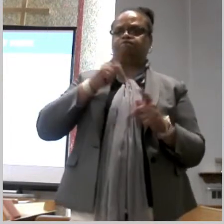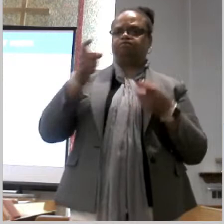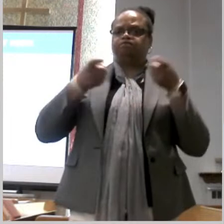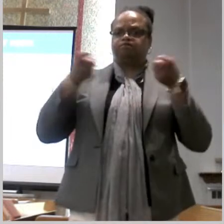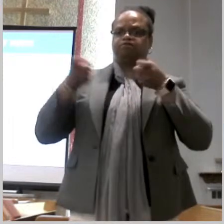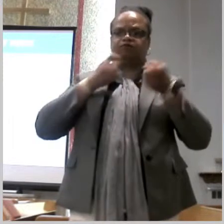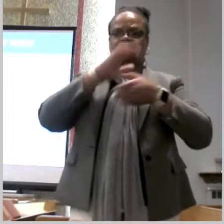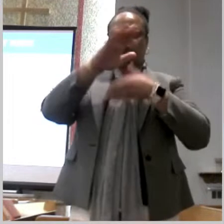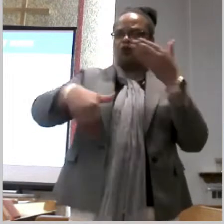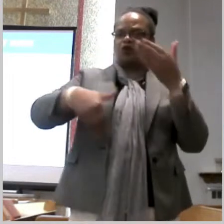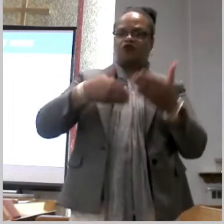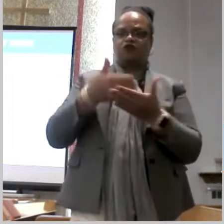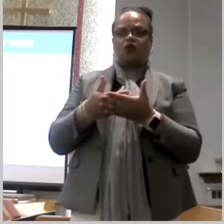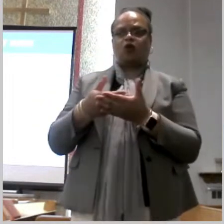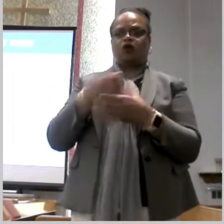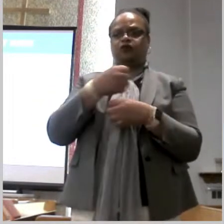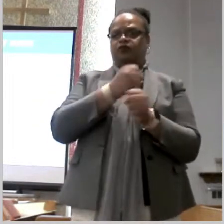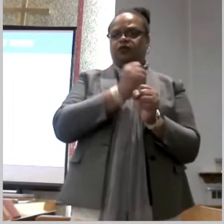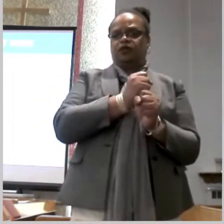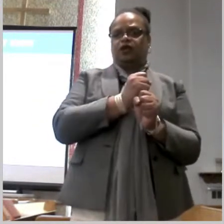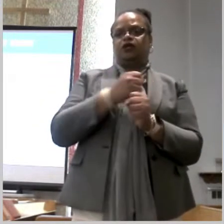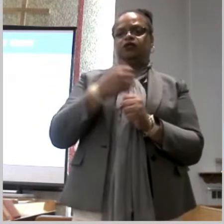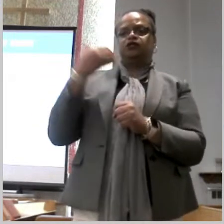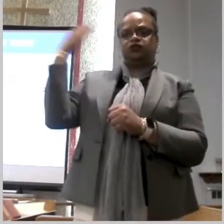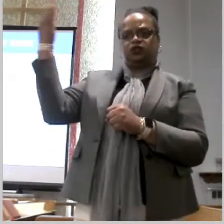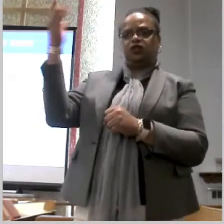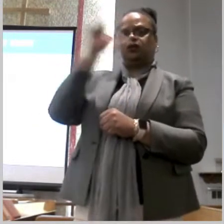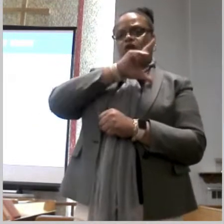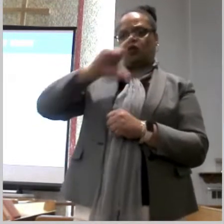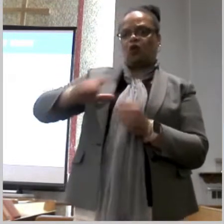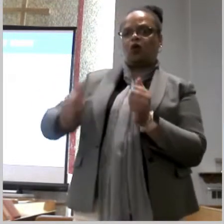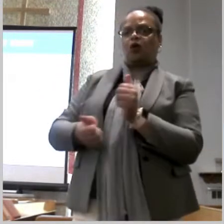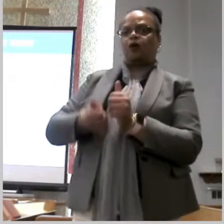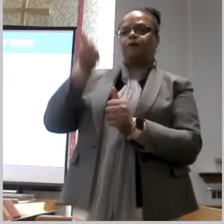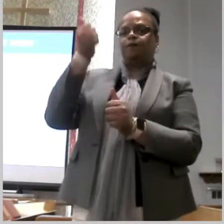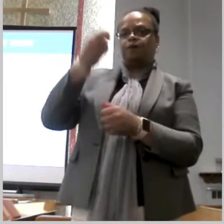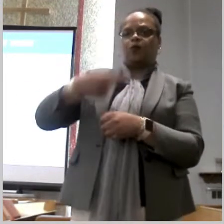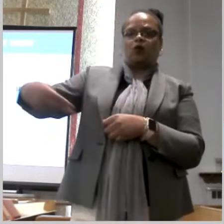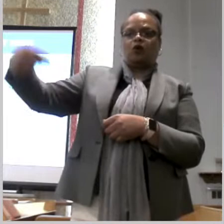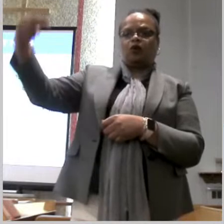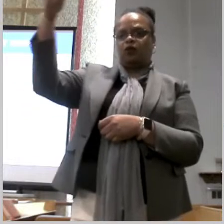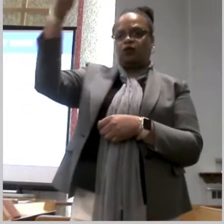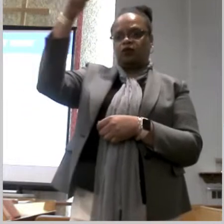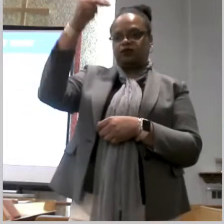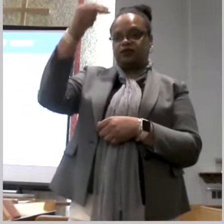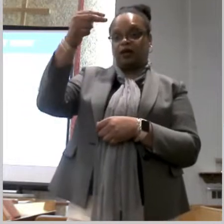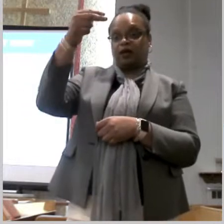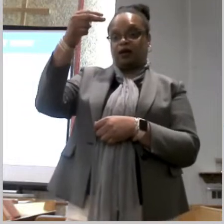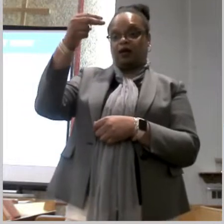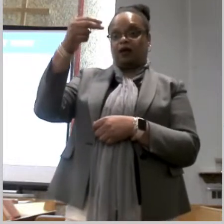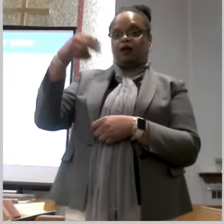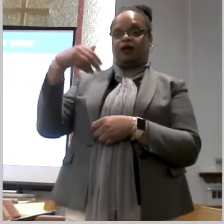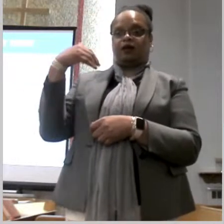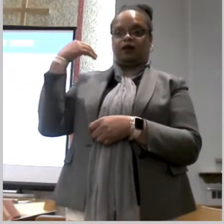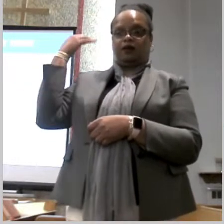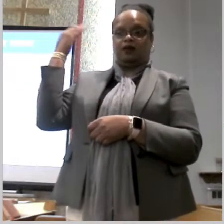nation, sovereign of all creation, Lord, Most